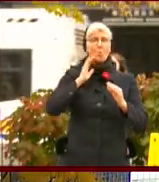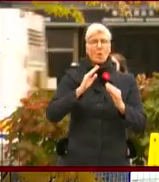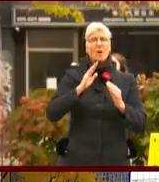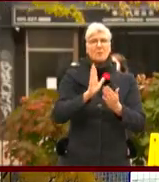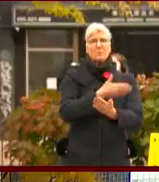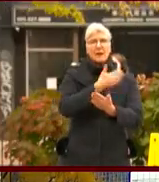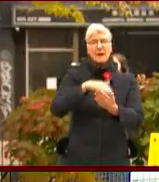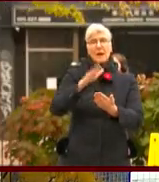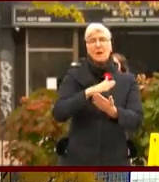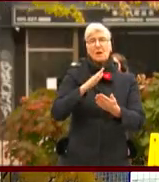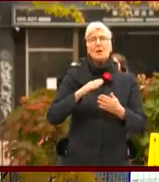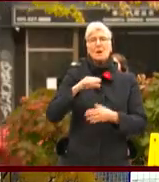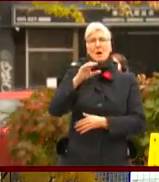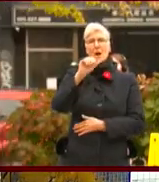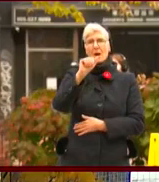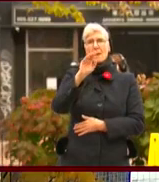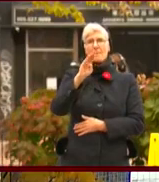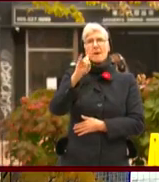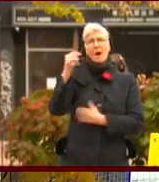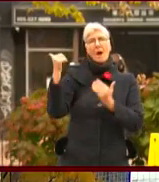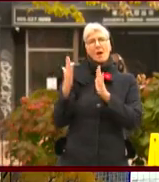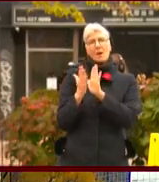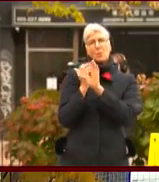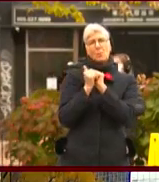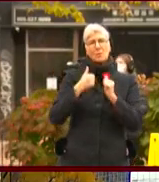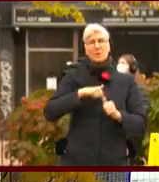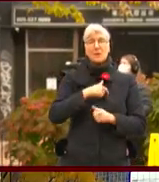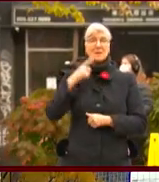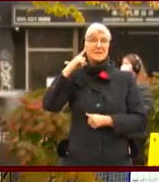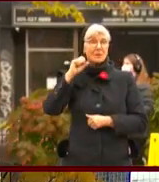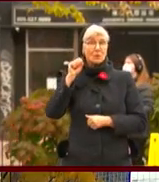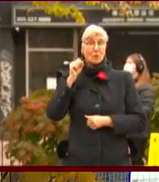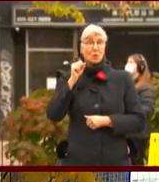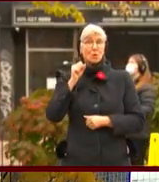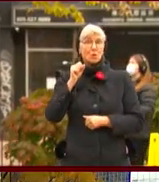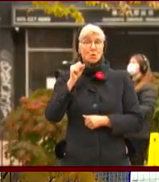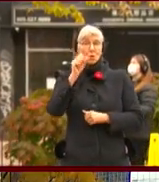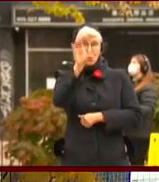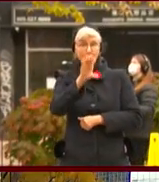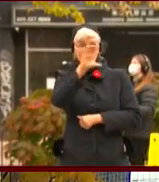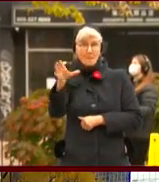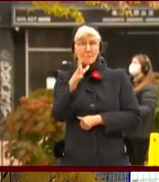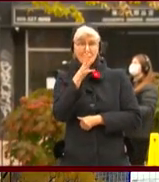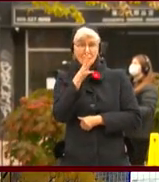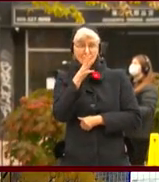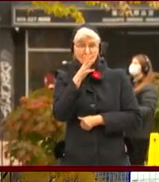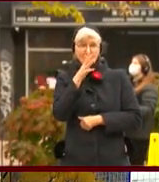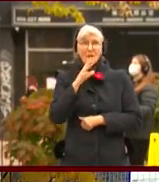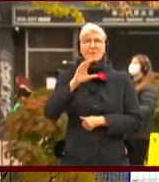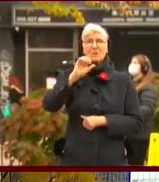from Mrs. Bev McCraw, Silver Cross mother of Sergeant Sean Allen Eads.